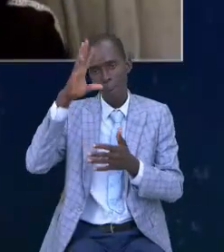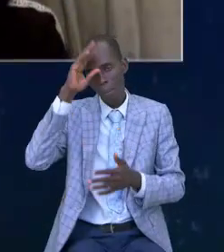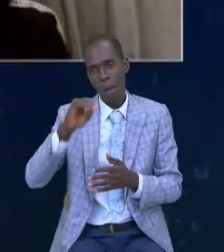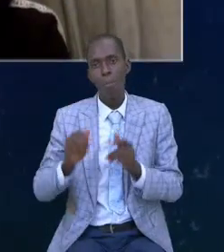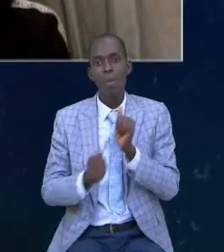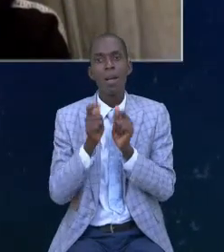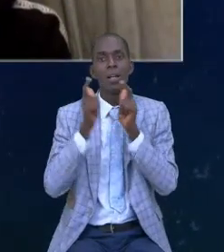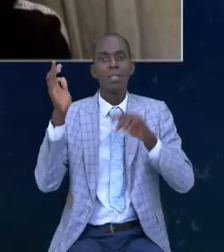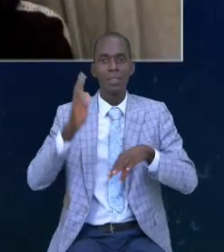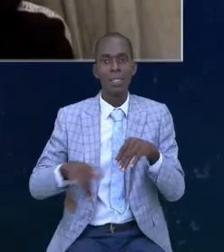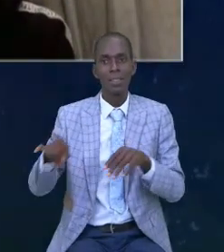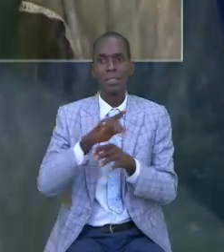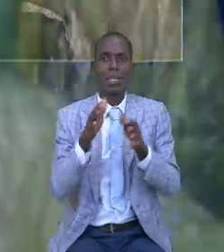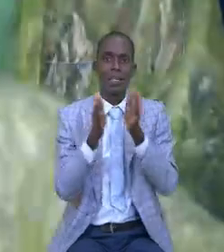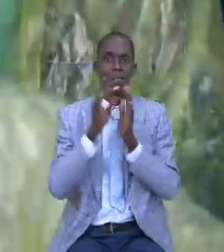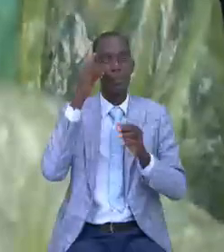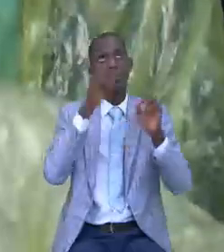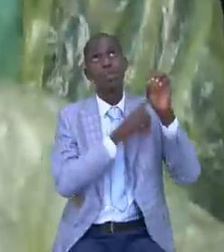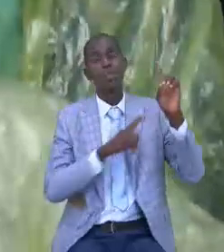you greater than what you are asking for.